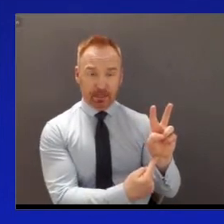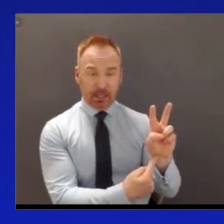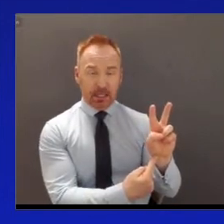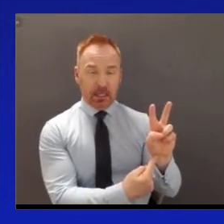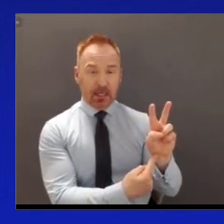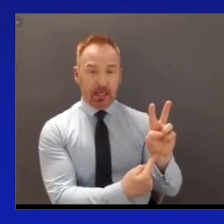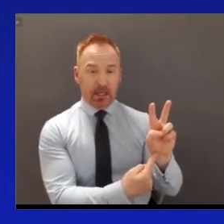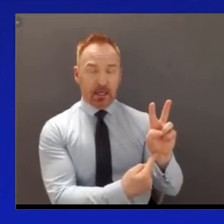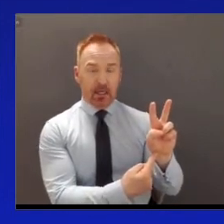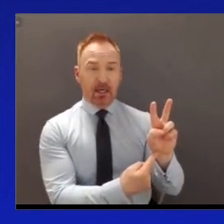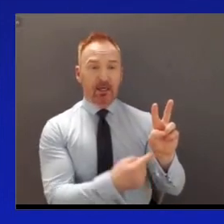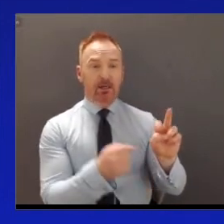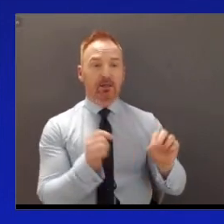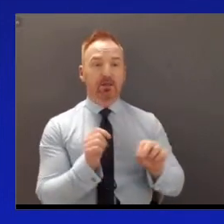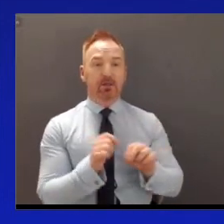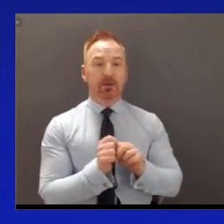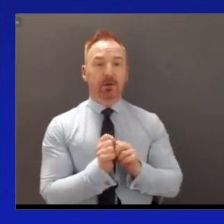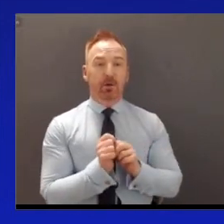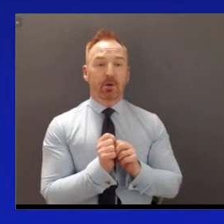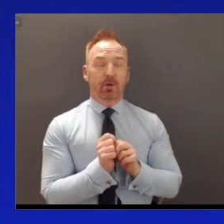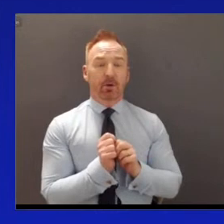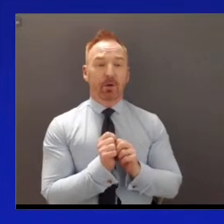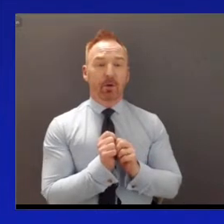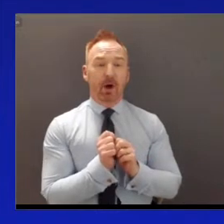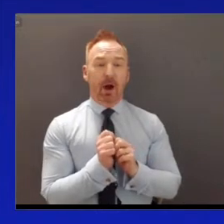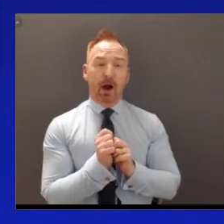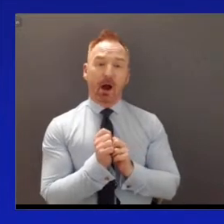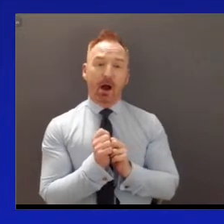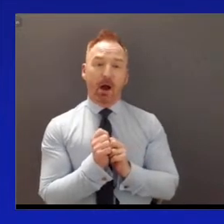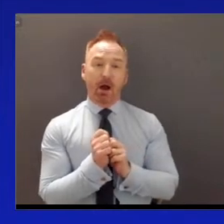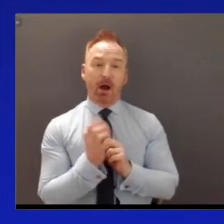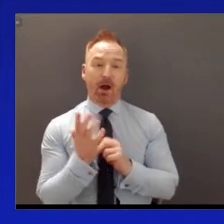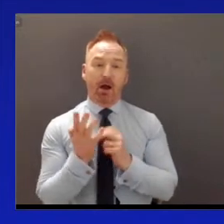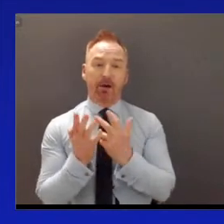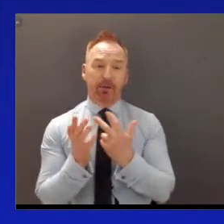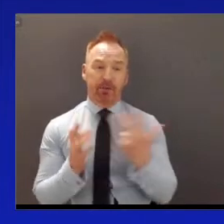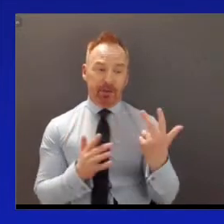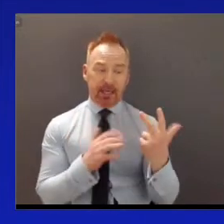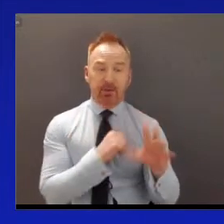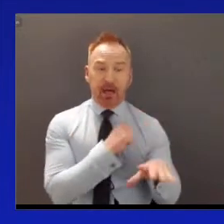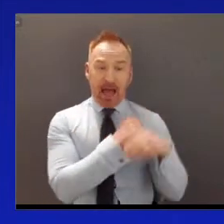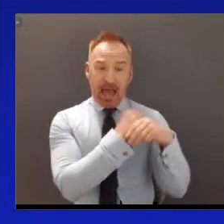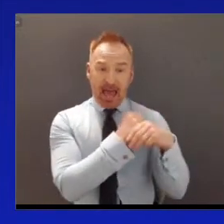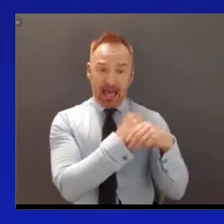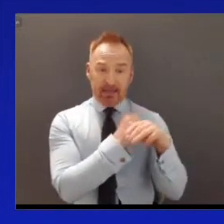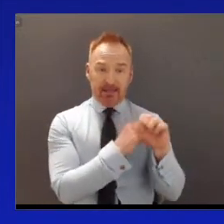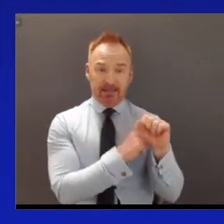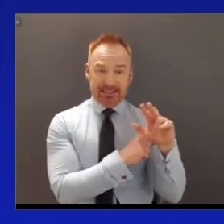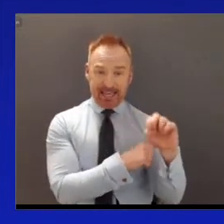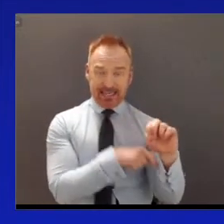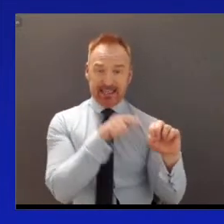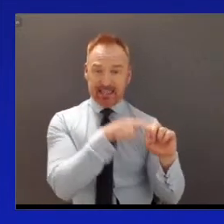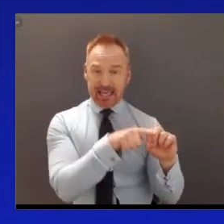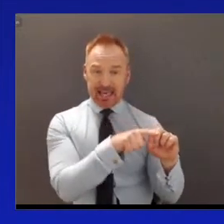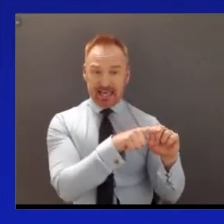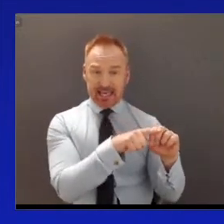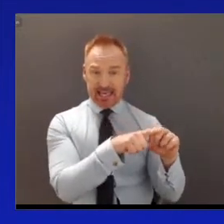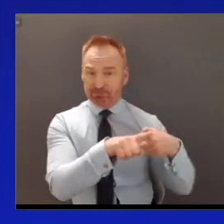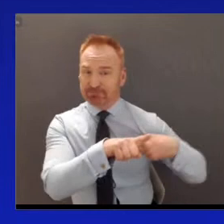so of the 3 sites that are going to be put online, 2 are going to be dedicated to